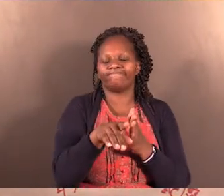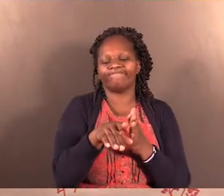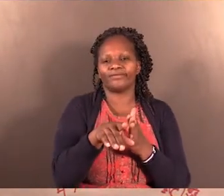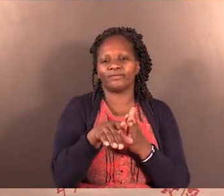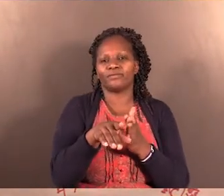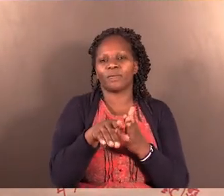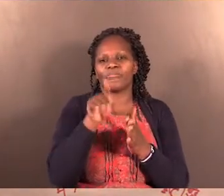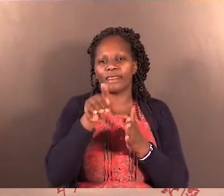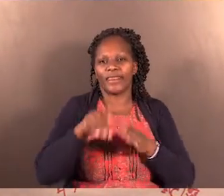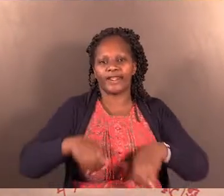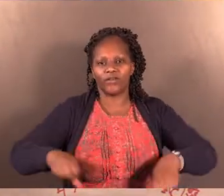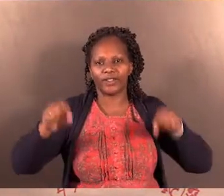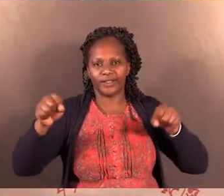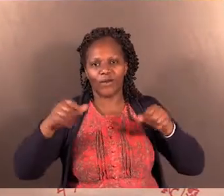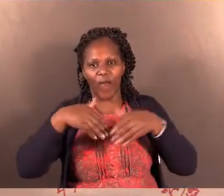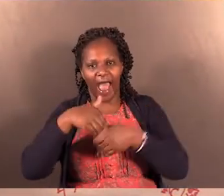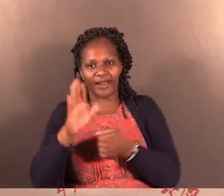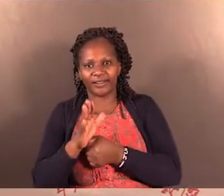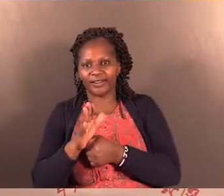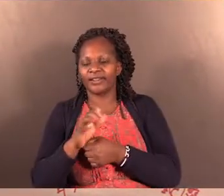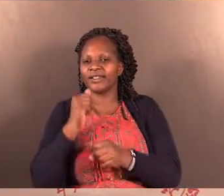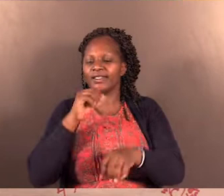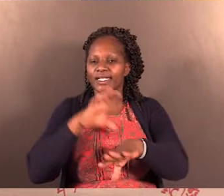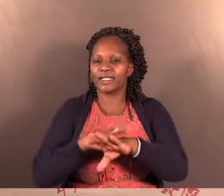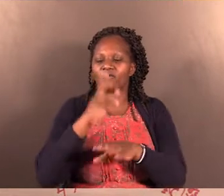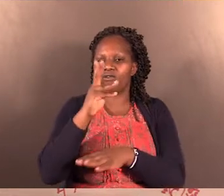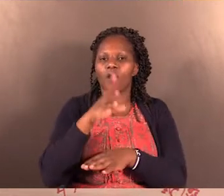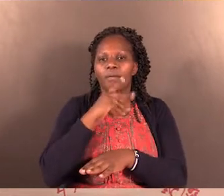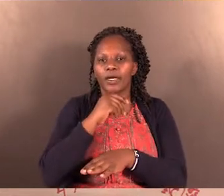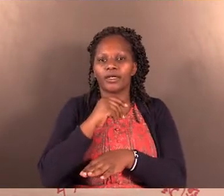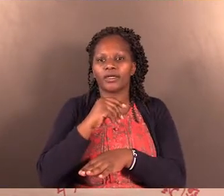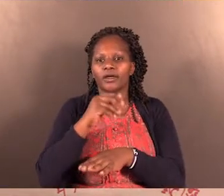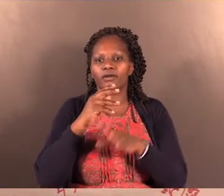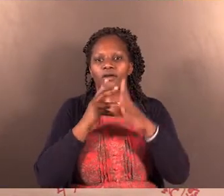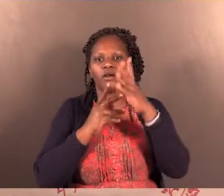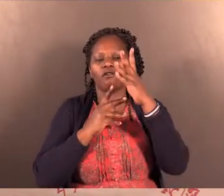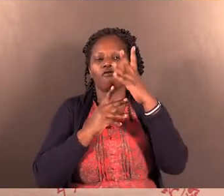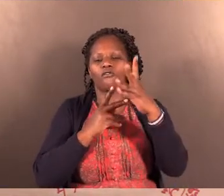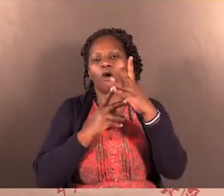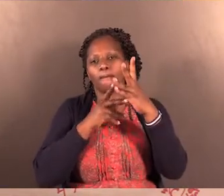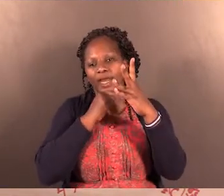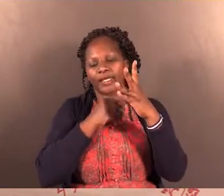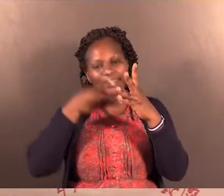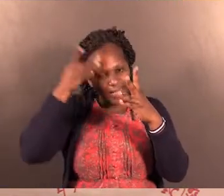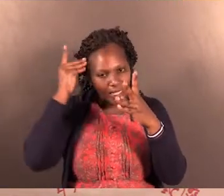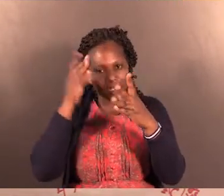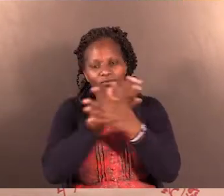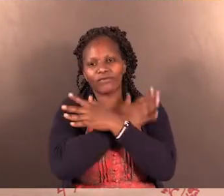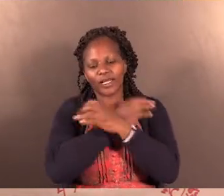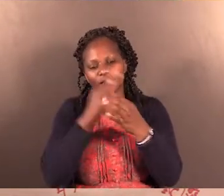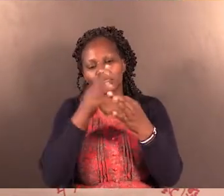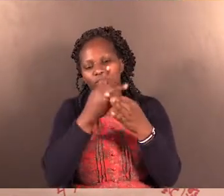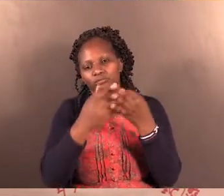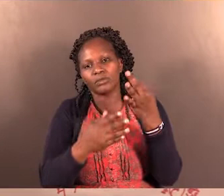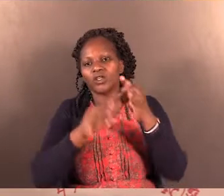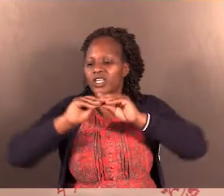throne. So these officials went out and picked four men, Daniel, Shadrach, Meshach, and Abednego, so